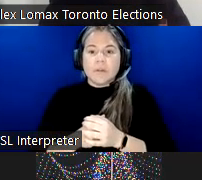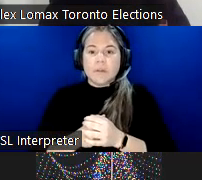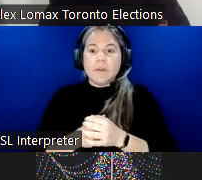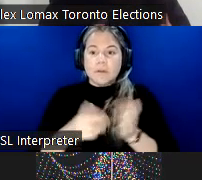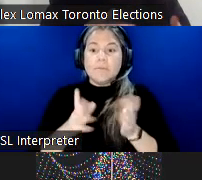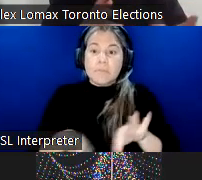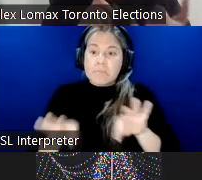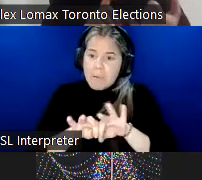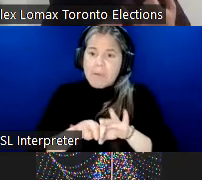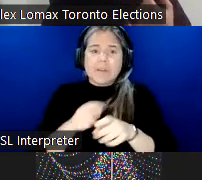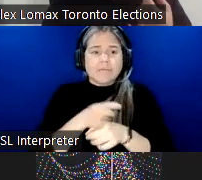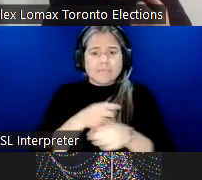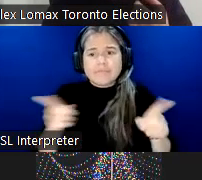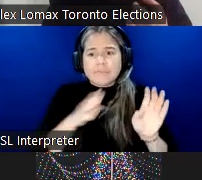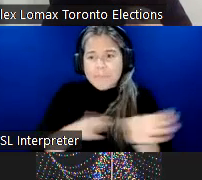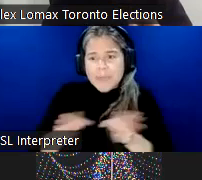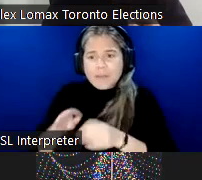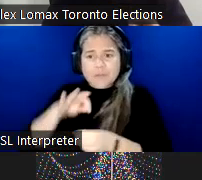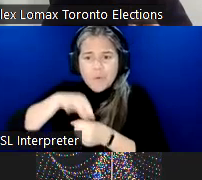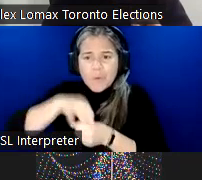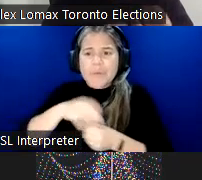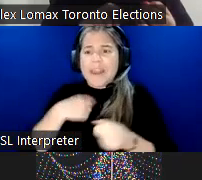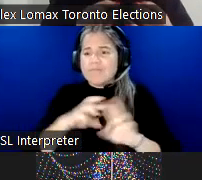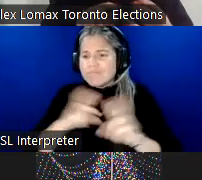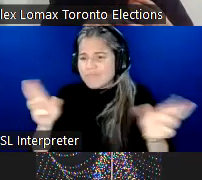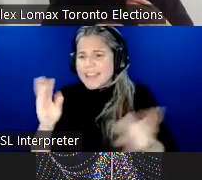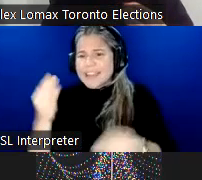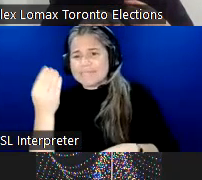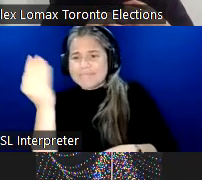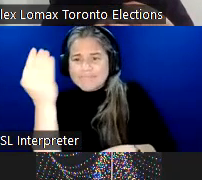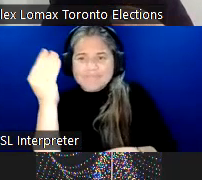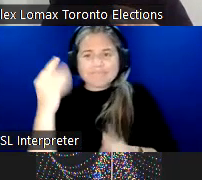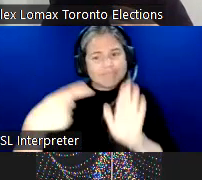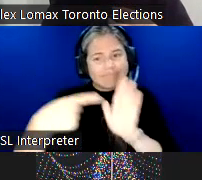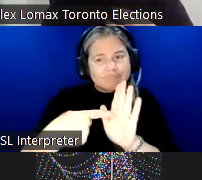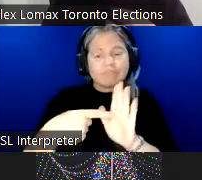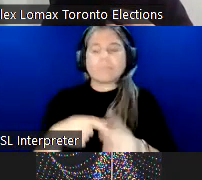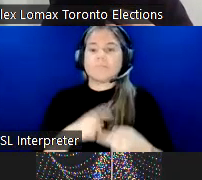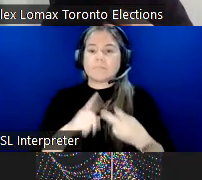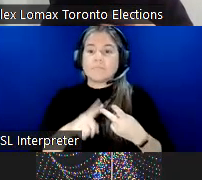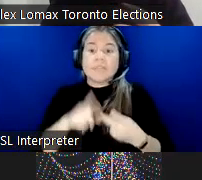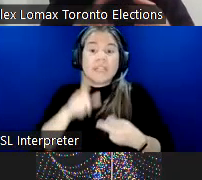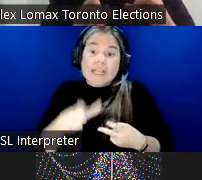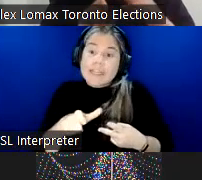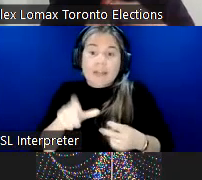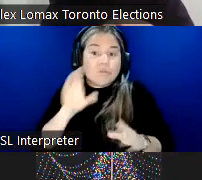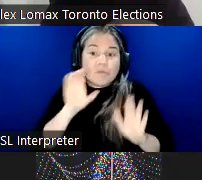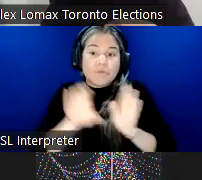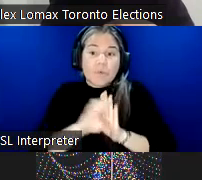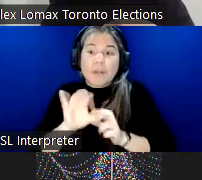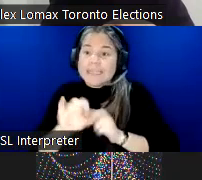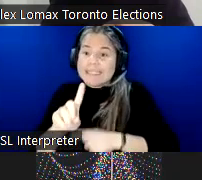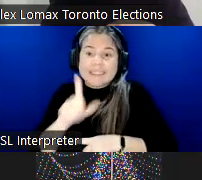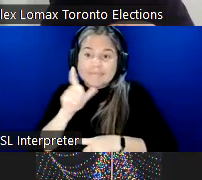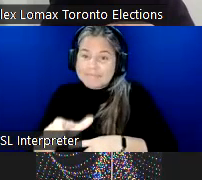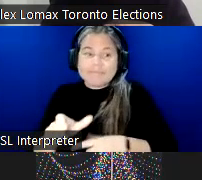to go and vote. So making sure that they have everything that they need, remembering that it doesn't need to be a photo ID. Another thing